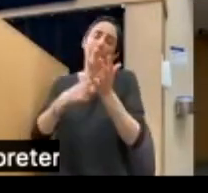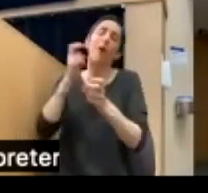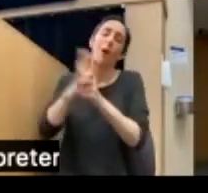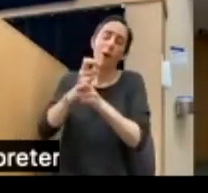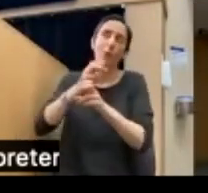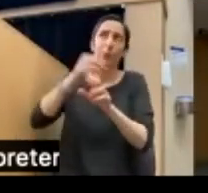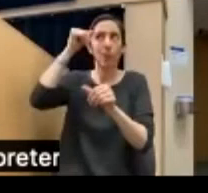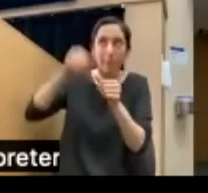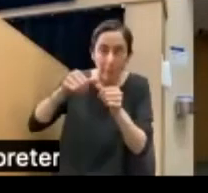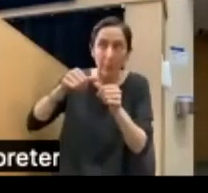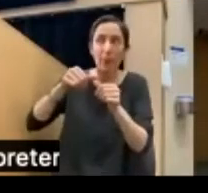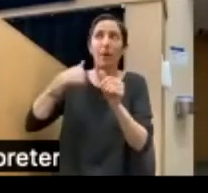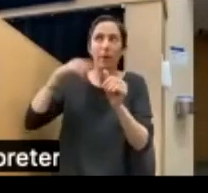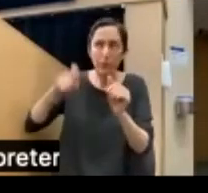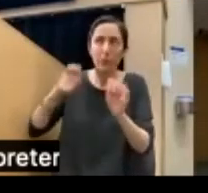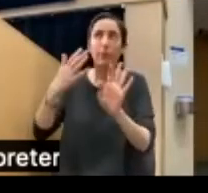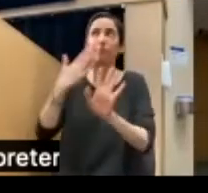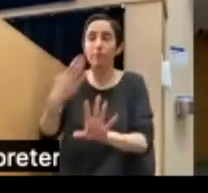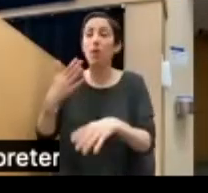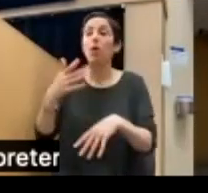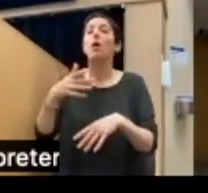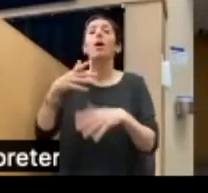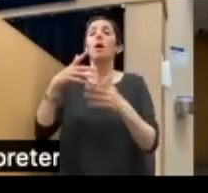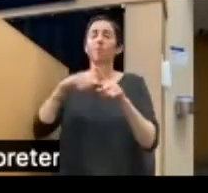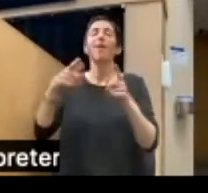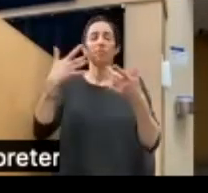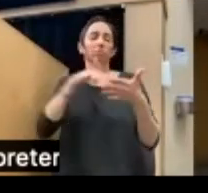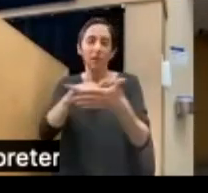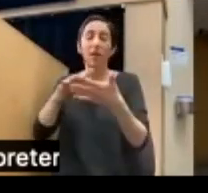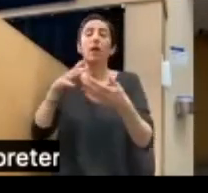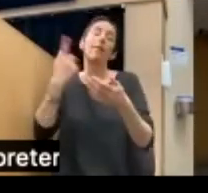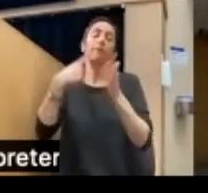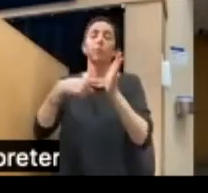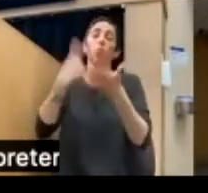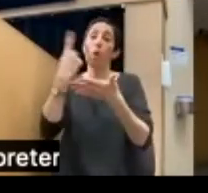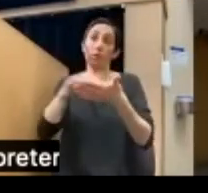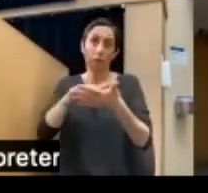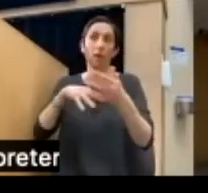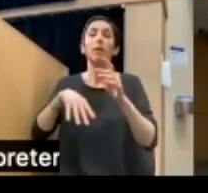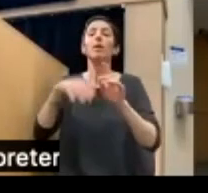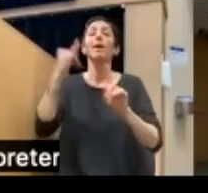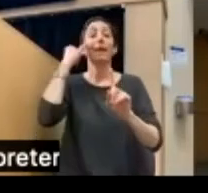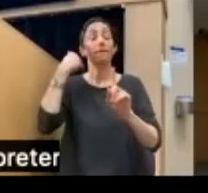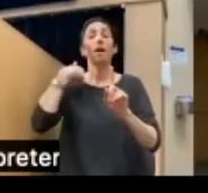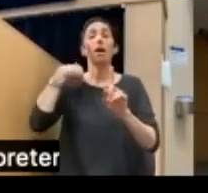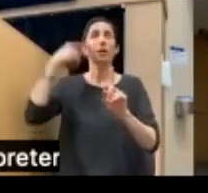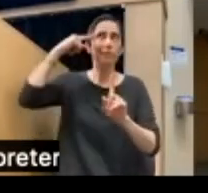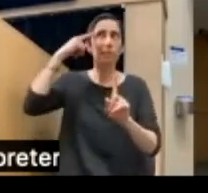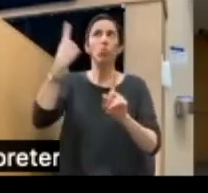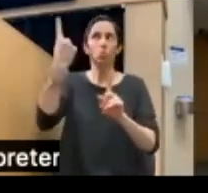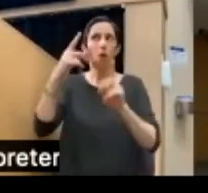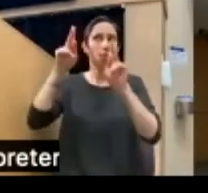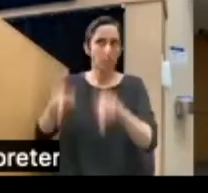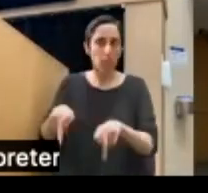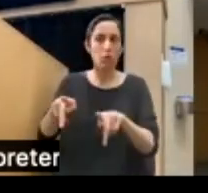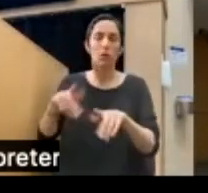like remembering one person in the morning to thank can, and if you do that sequentially for days in a row, can boost your